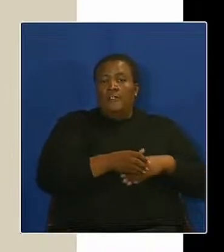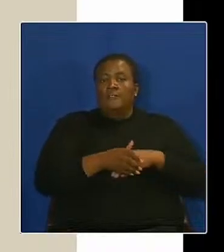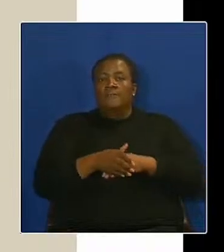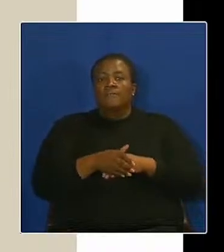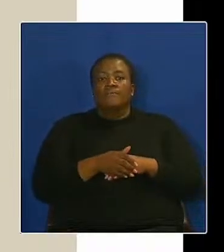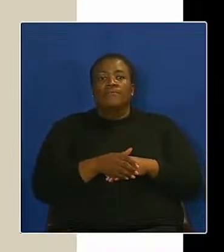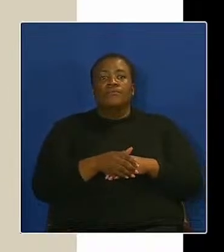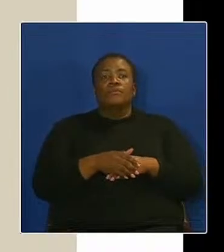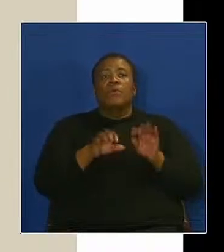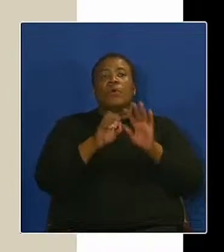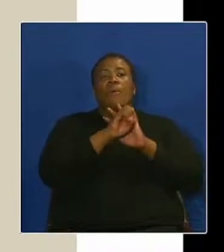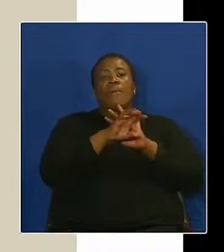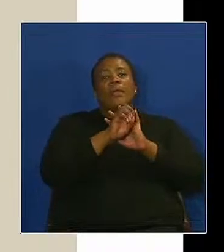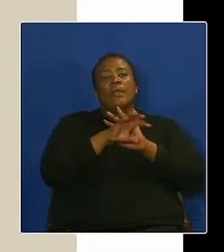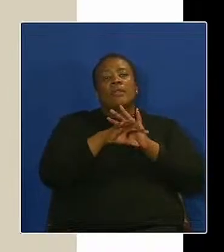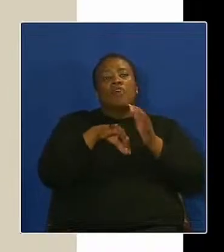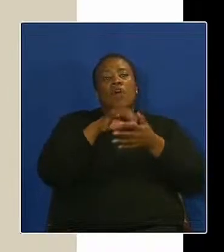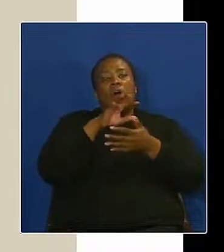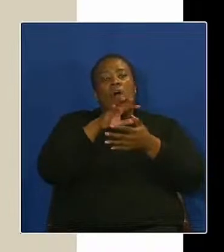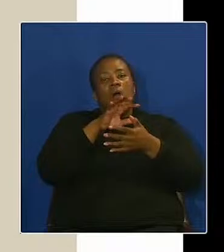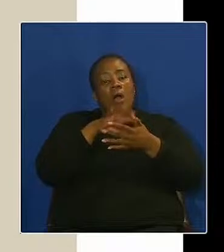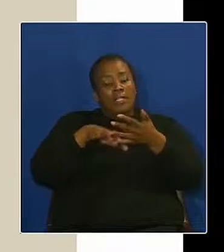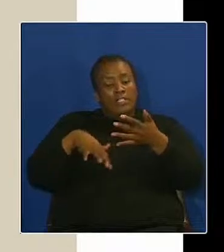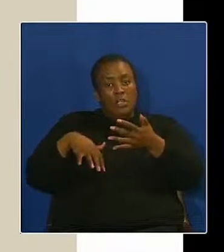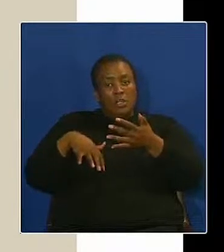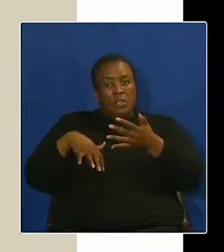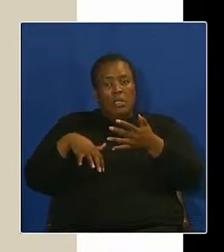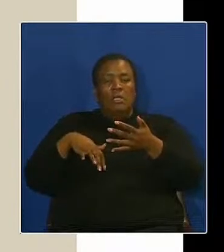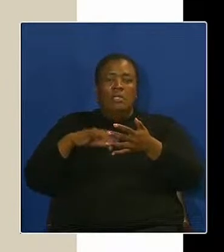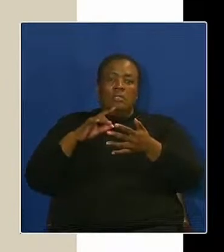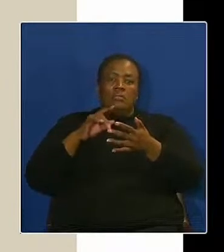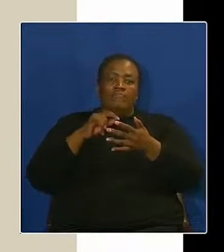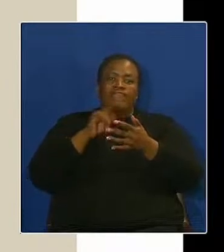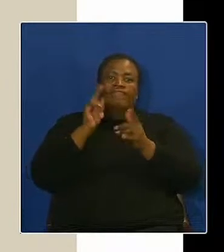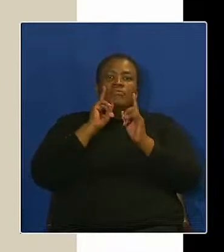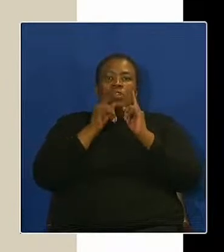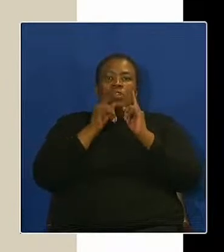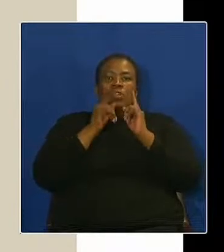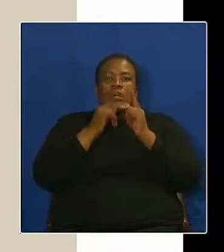media article is talking about the